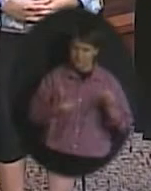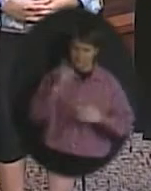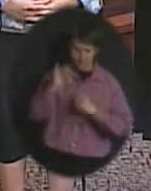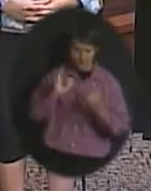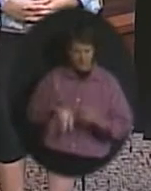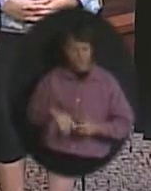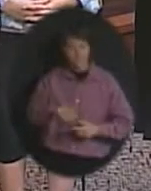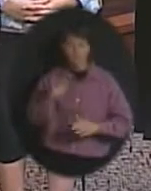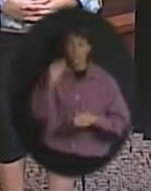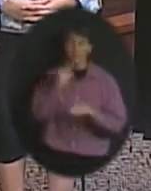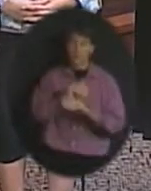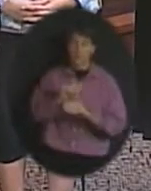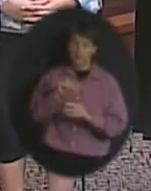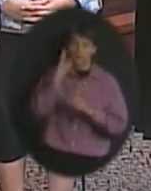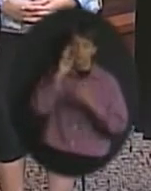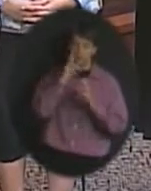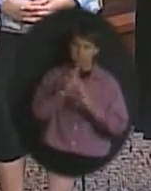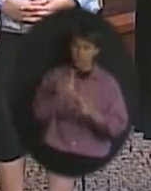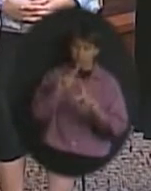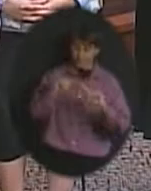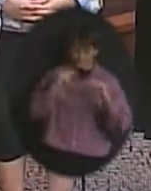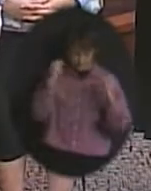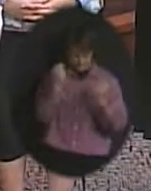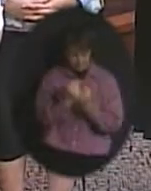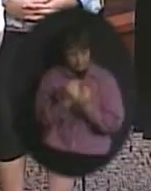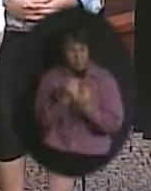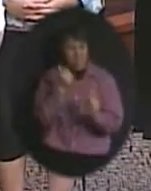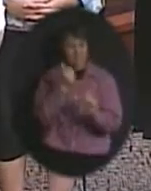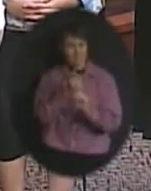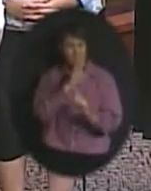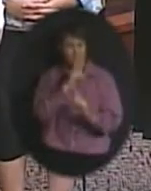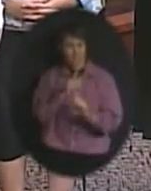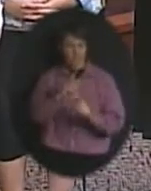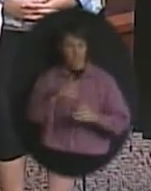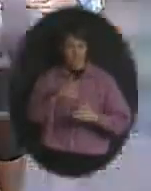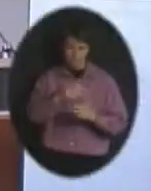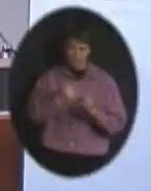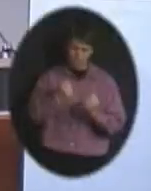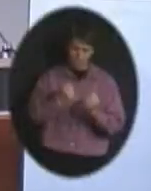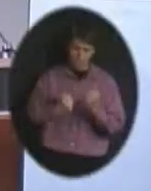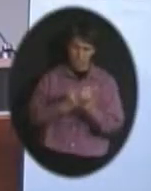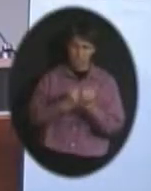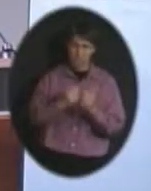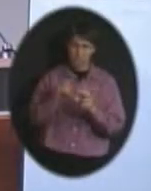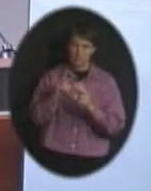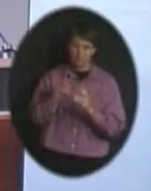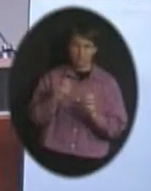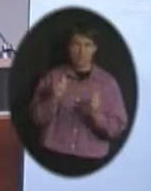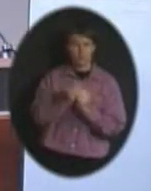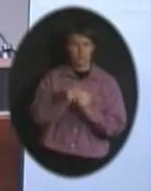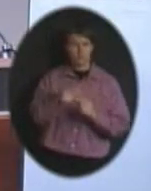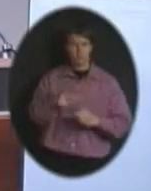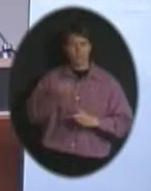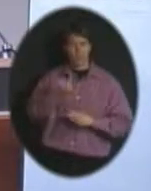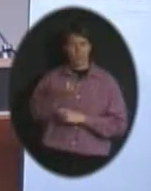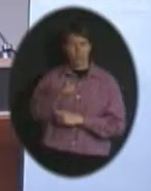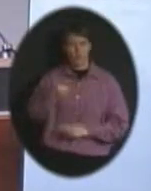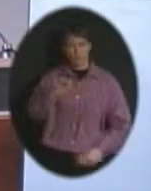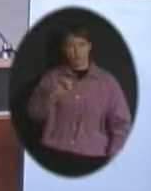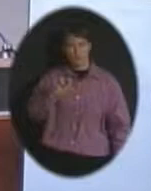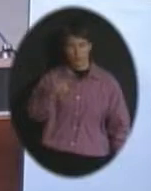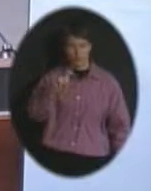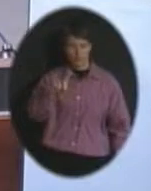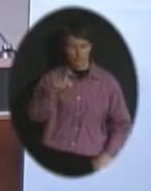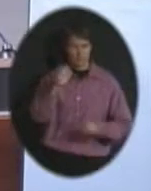we recognize the Garmin team that has been instrumental to the partnership with our school district. Lori Menard is here, Vice President of Human Resources